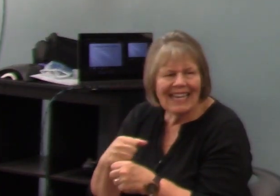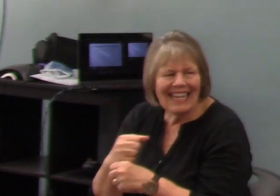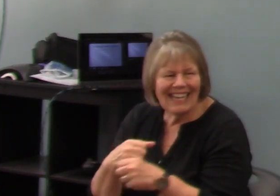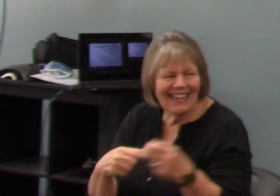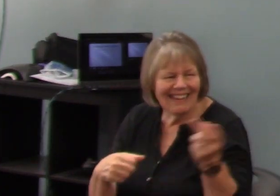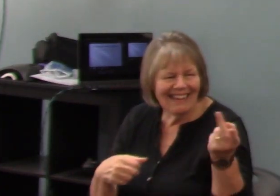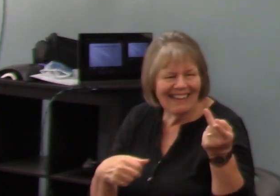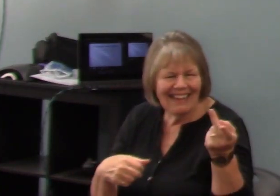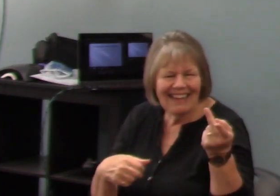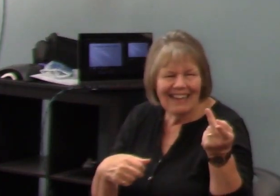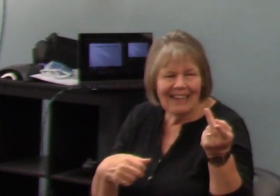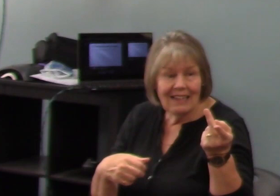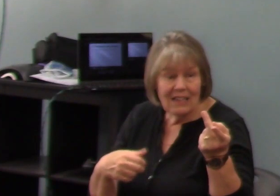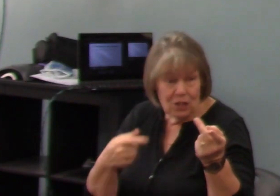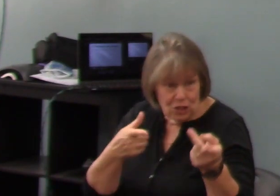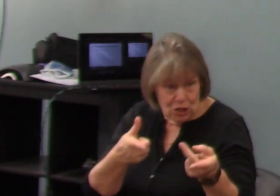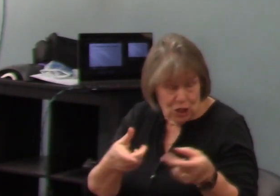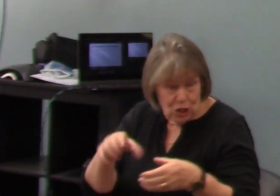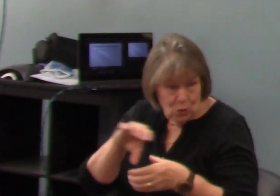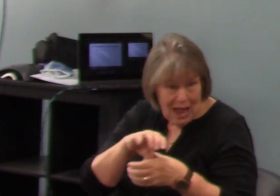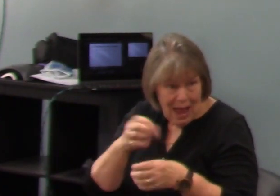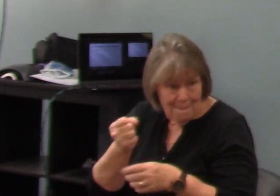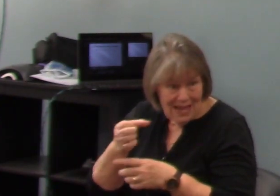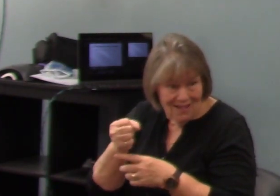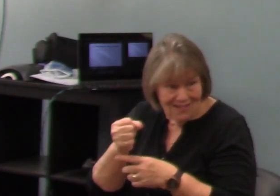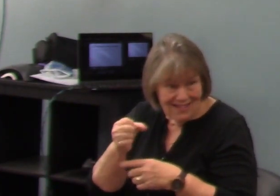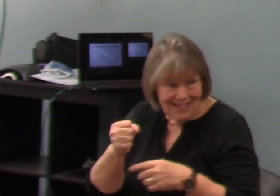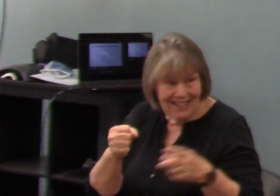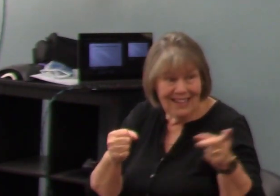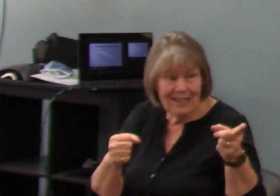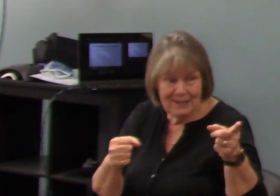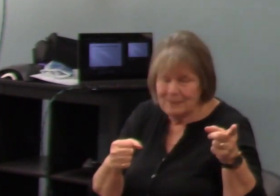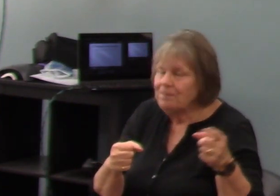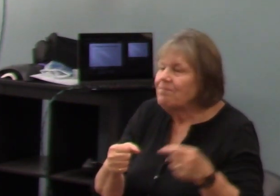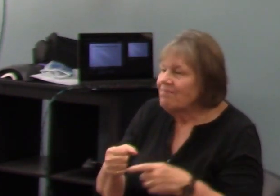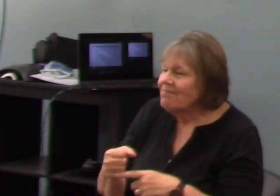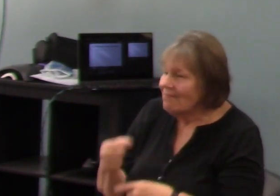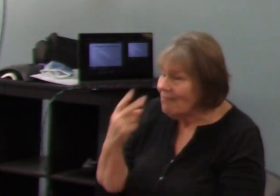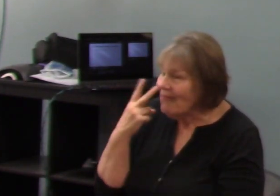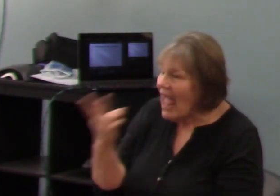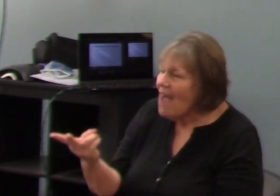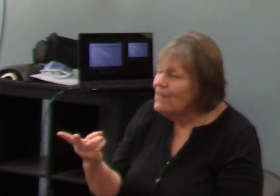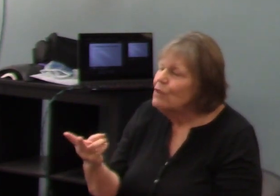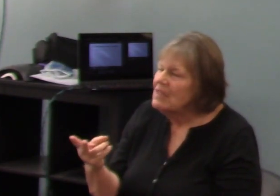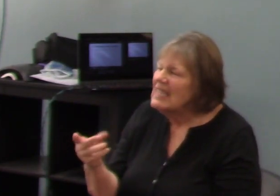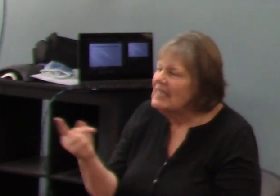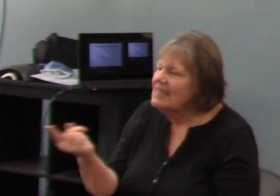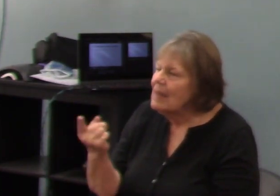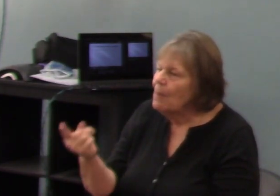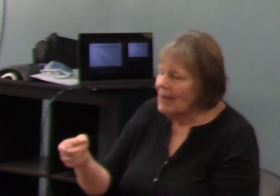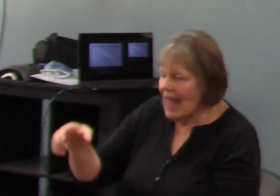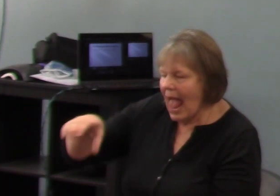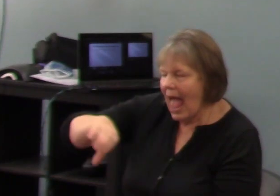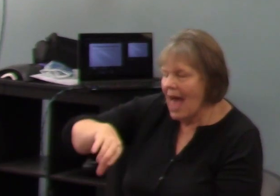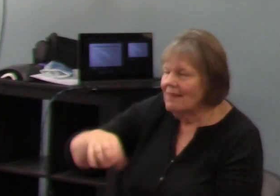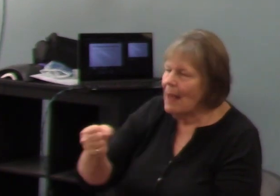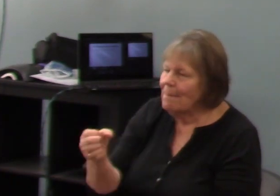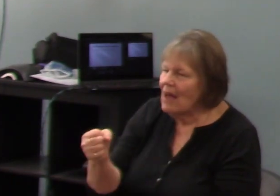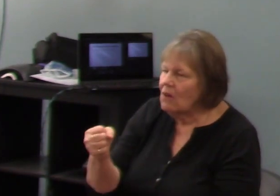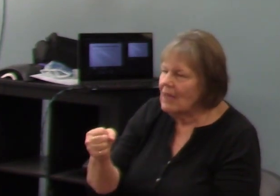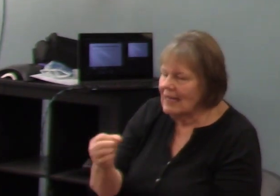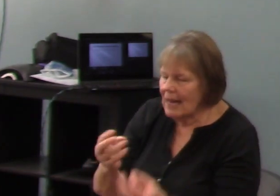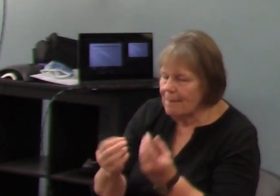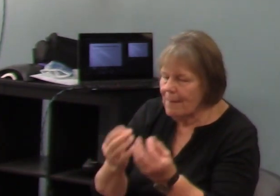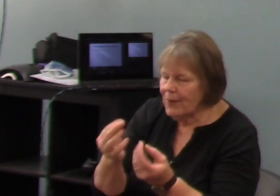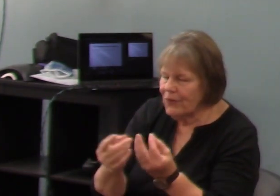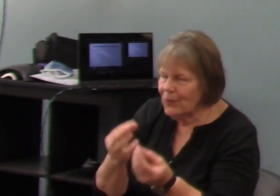A couple of you do. Anybody put milk in your coffee? All right. You ever seen somebody put milk in coffee? It sort of bubbles around and mixes.